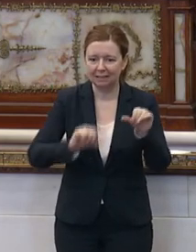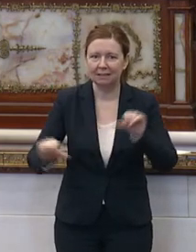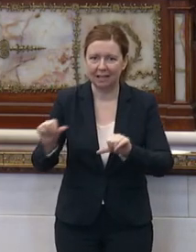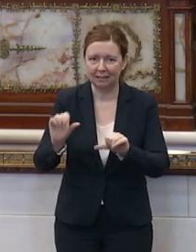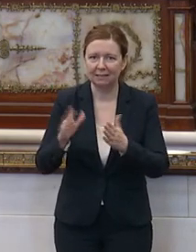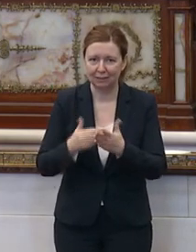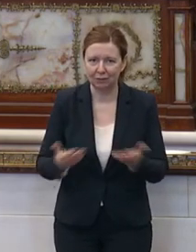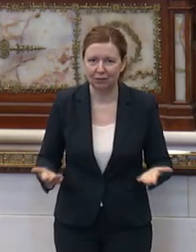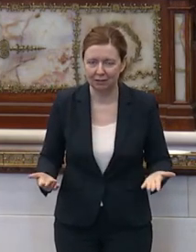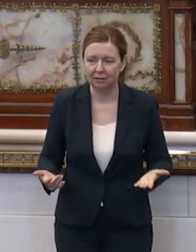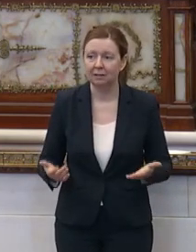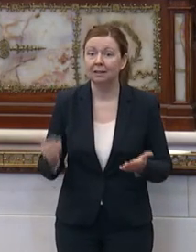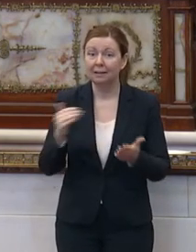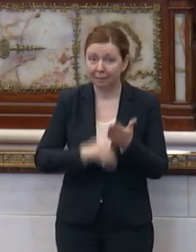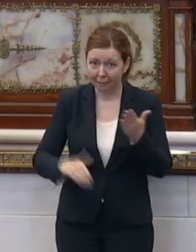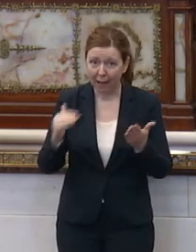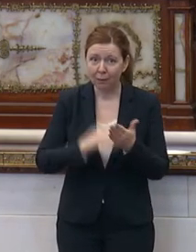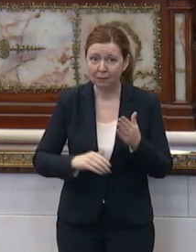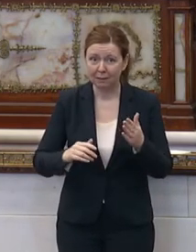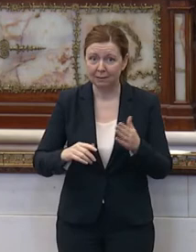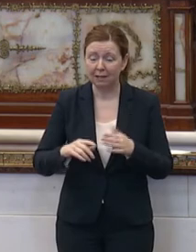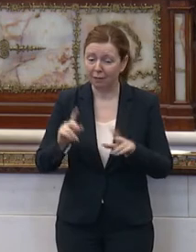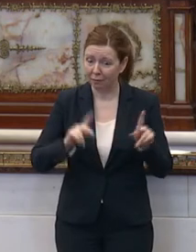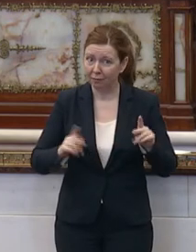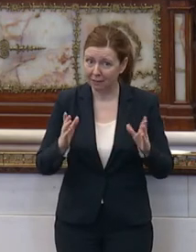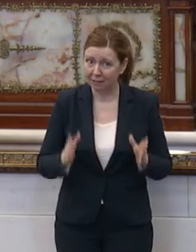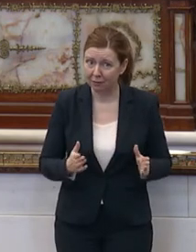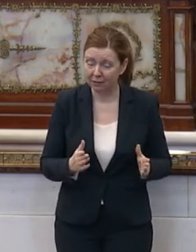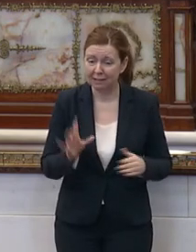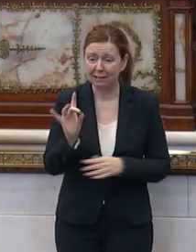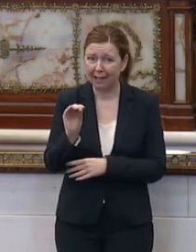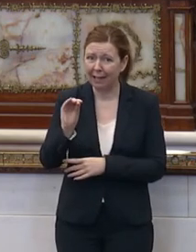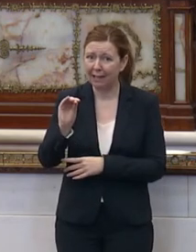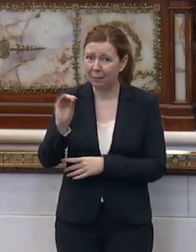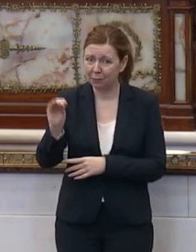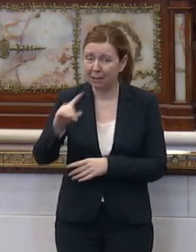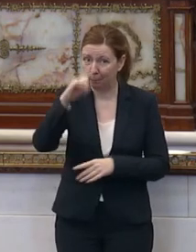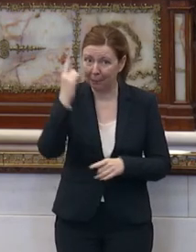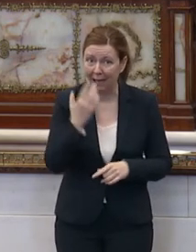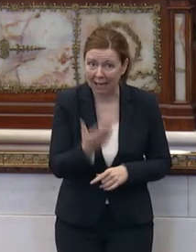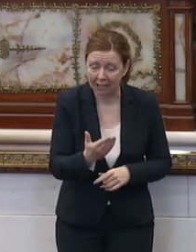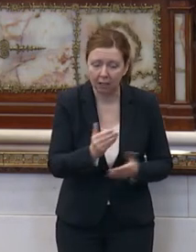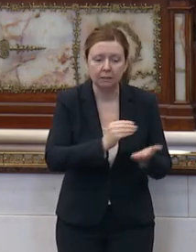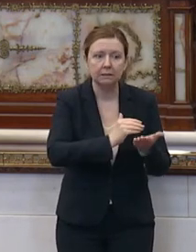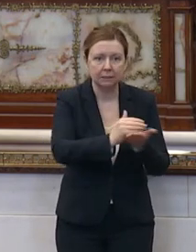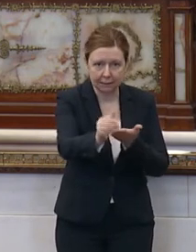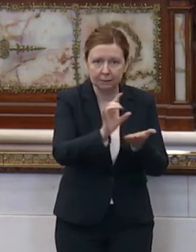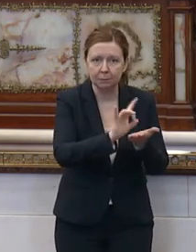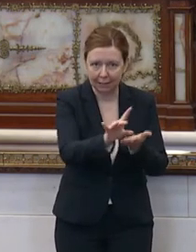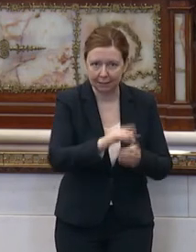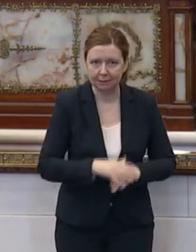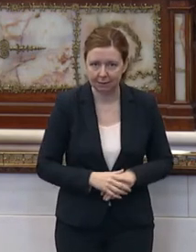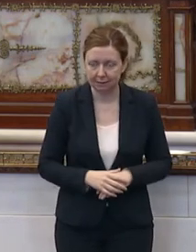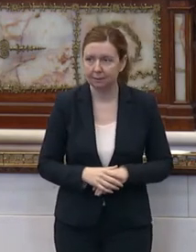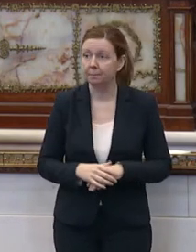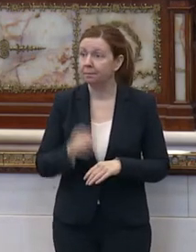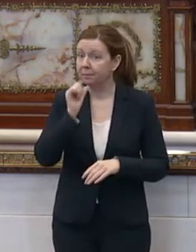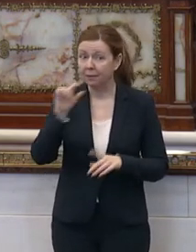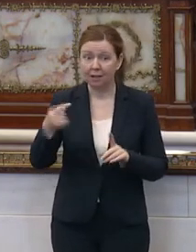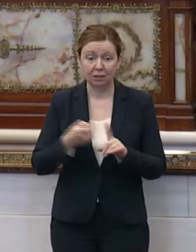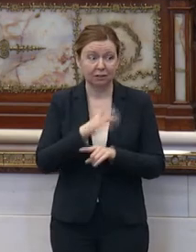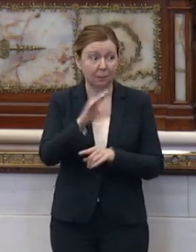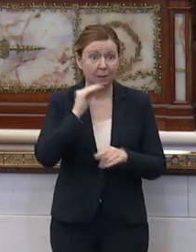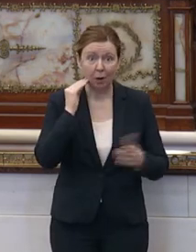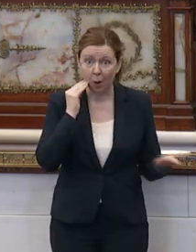Center. Thousands of Philadelphians, roughly 80% of whom were Black, were displaced as a result, not just from